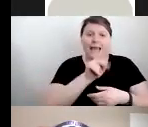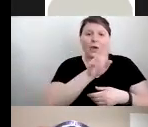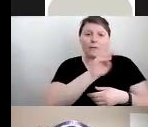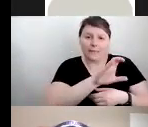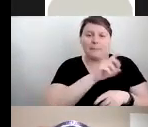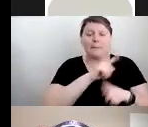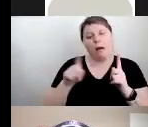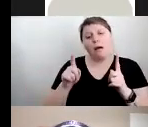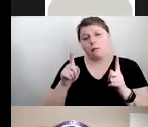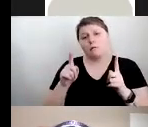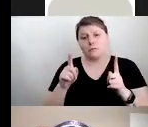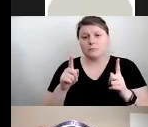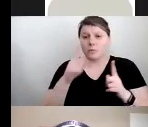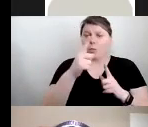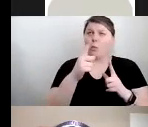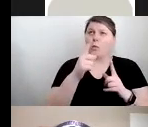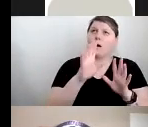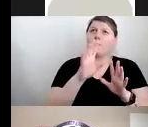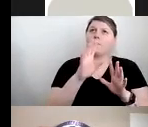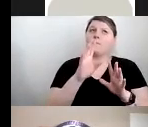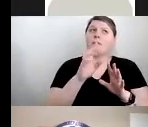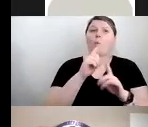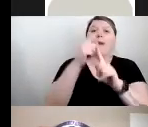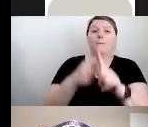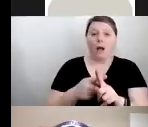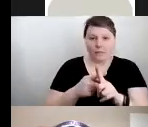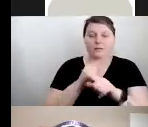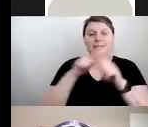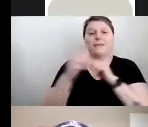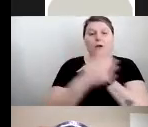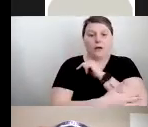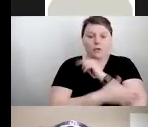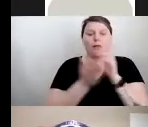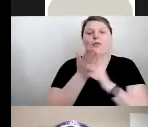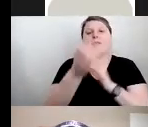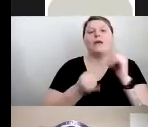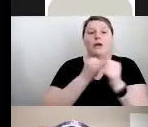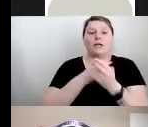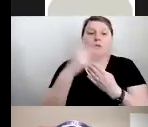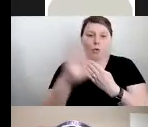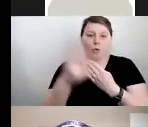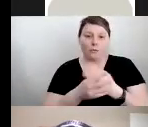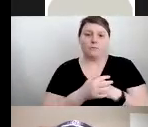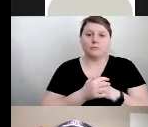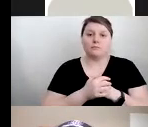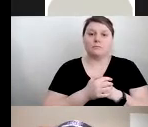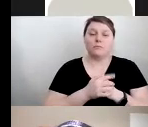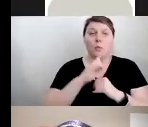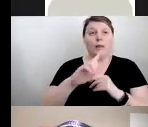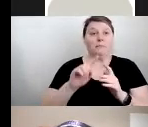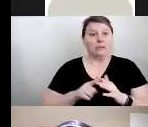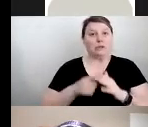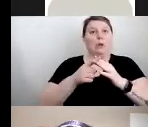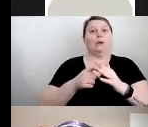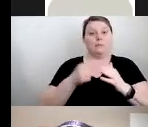did a year, or not a year abroad, but a month abroad through the international program, which really was the spark that really